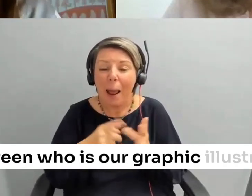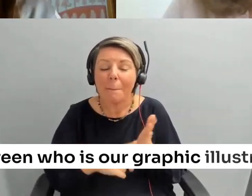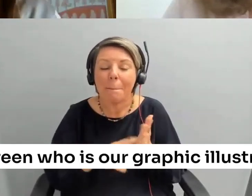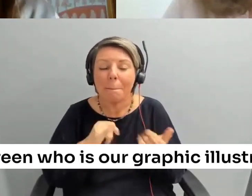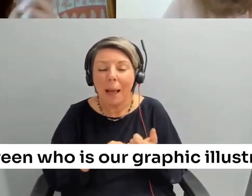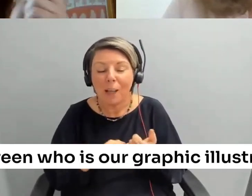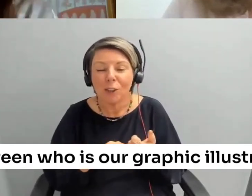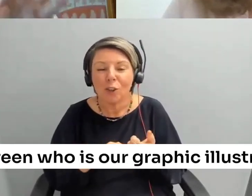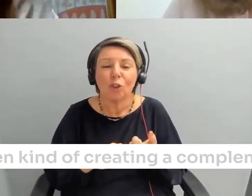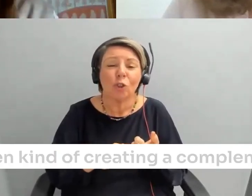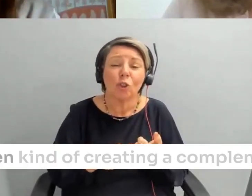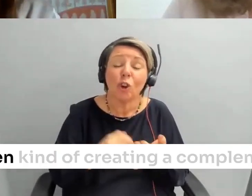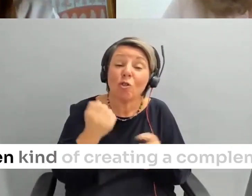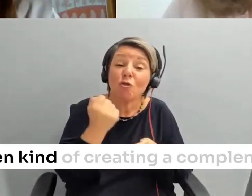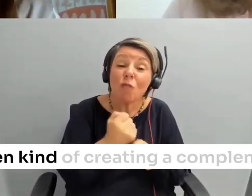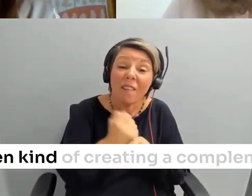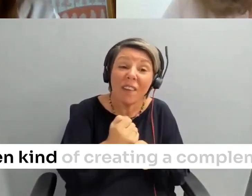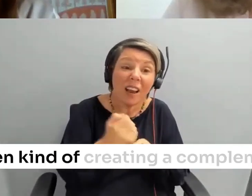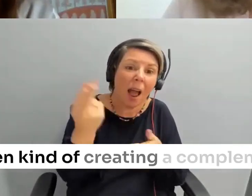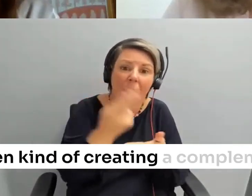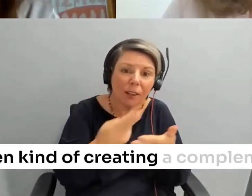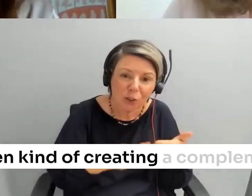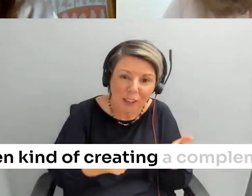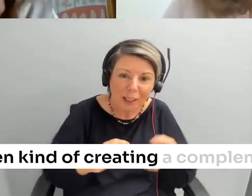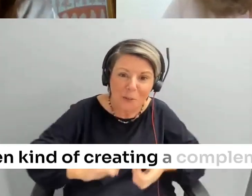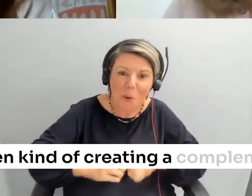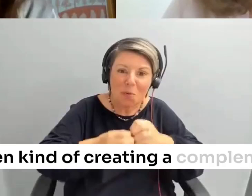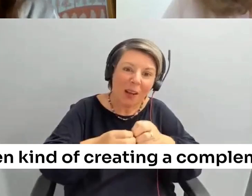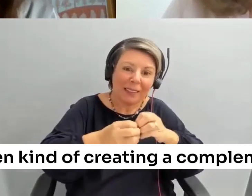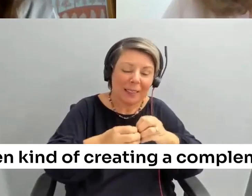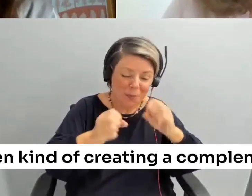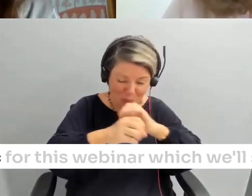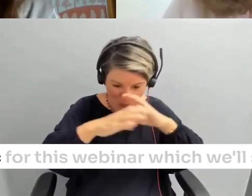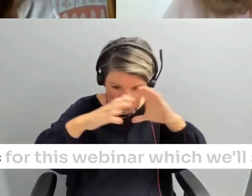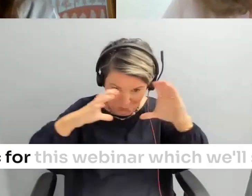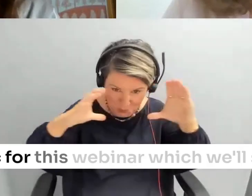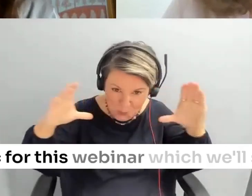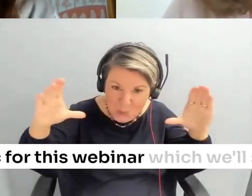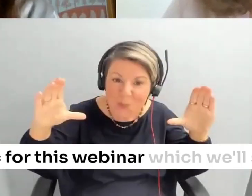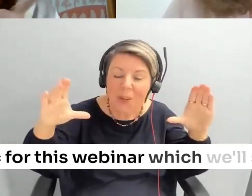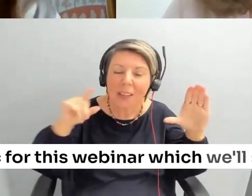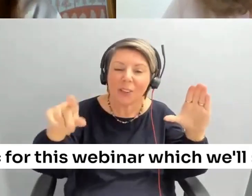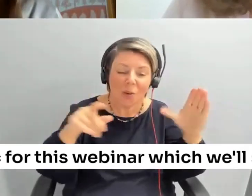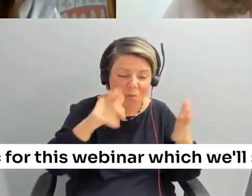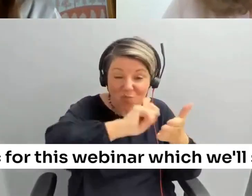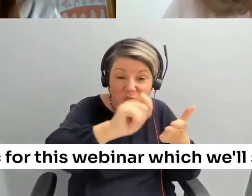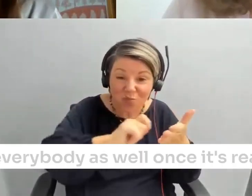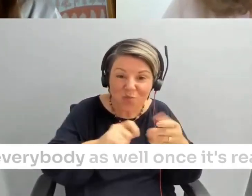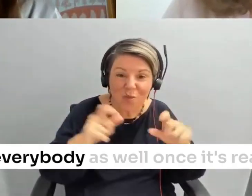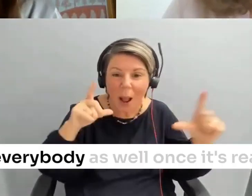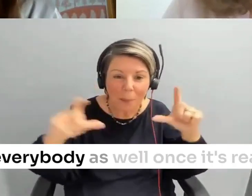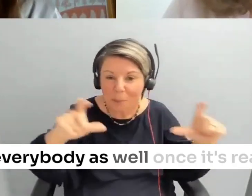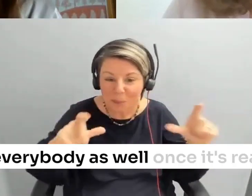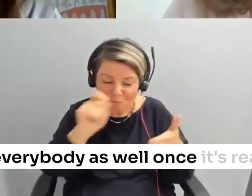graphic illustrator, who's been kind of creating a complementary graphic for this webinar, which we'll share